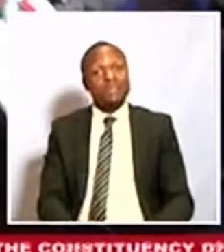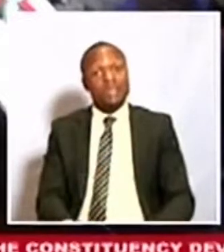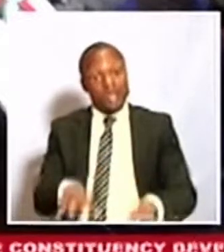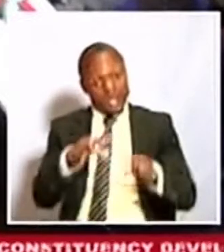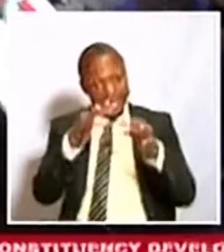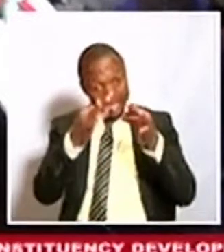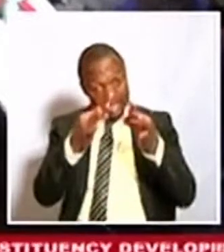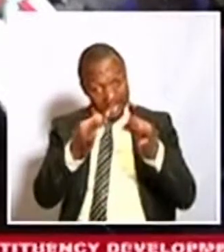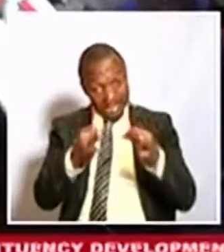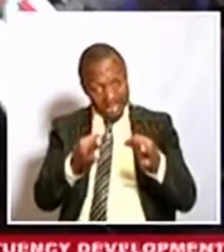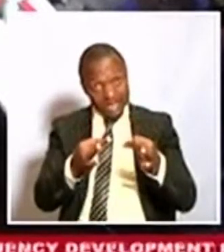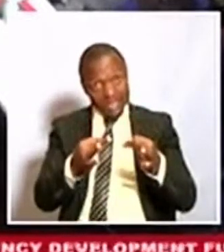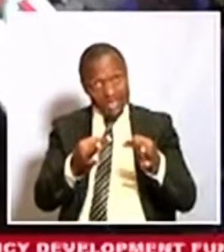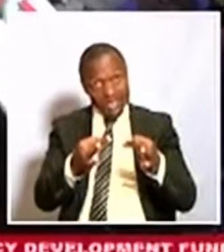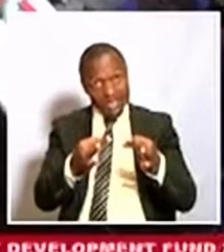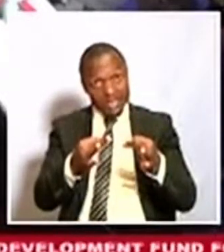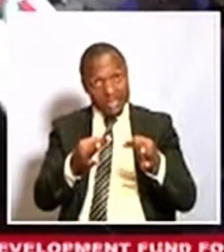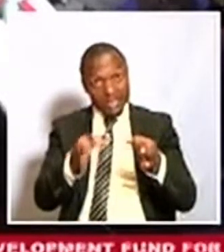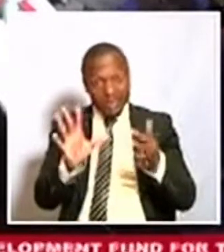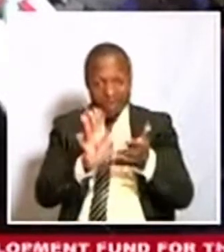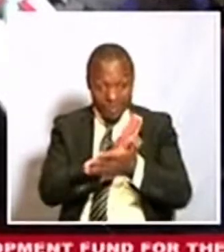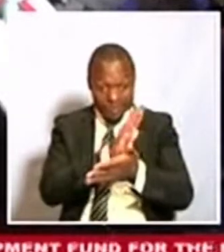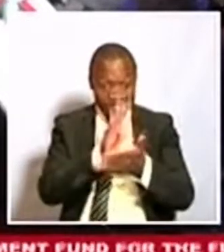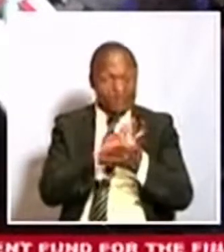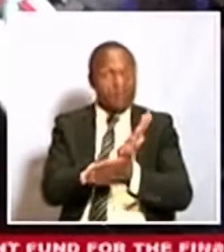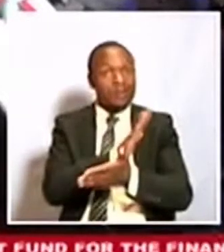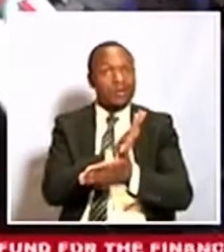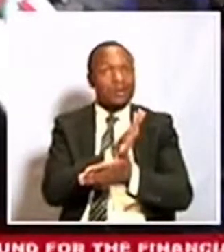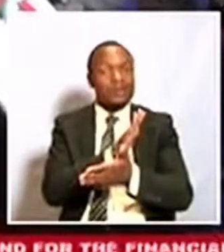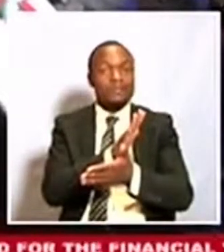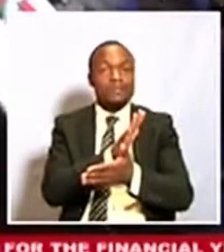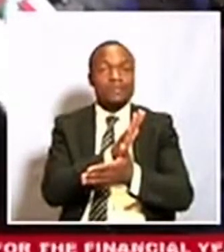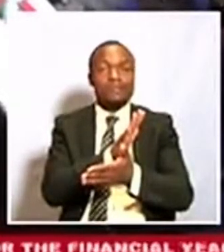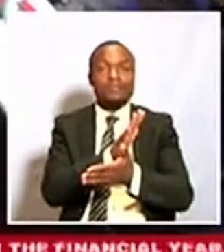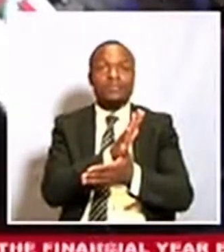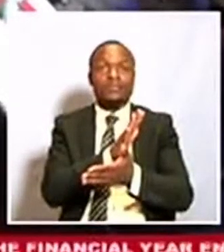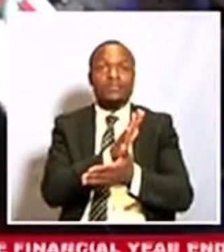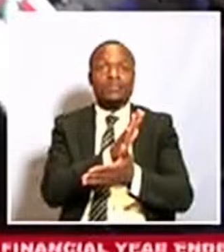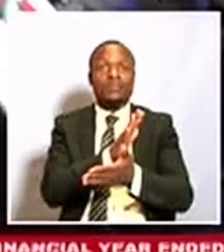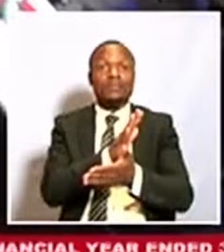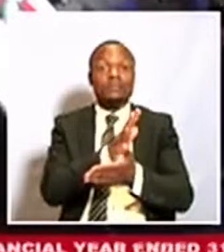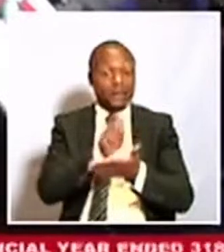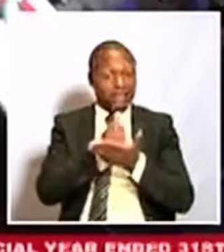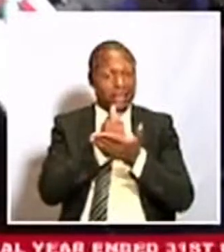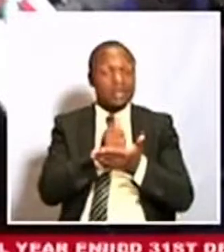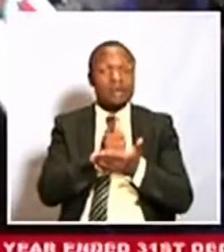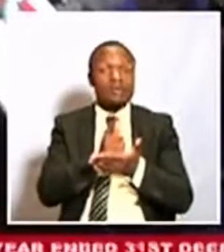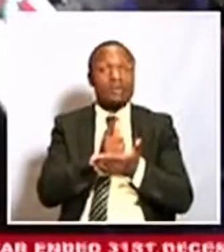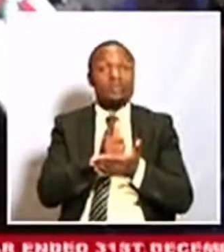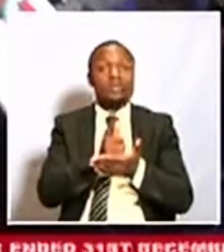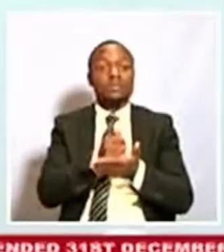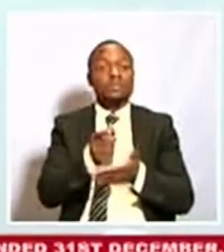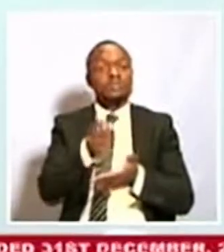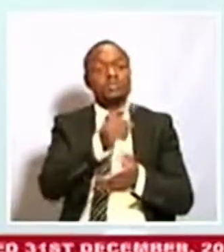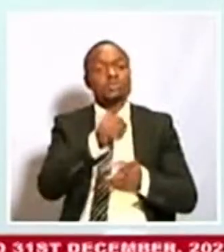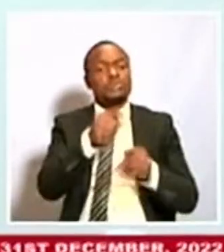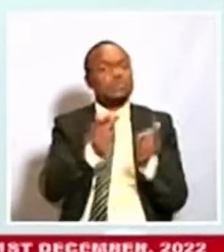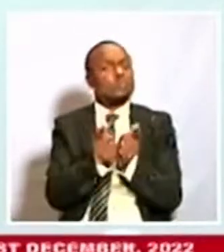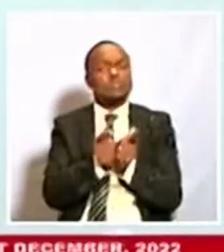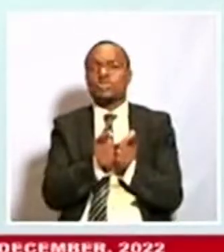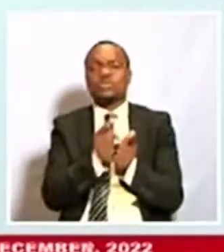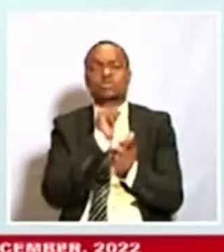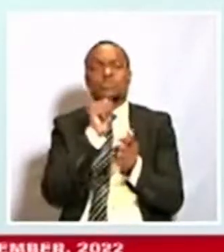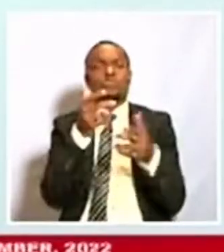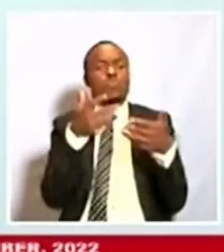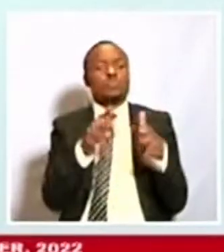we had an early intervention, these people wouldn't have maybe wasted the money in there. So I'm asking you, if you let somebody to